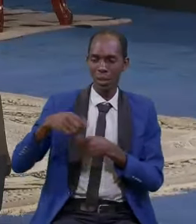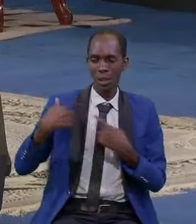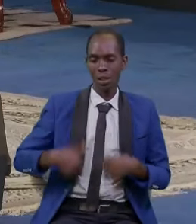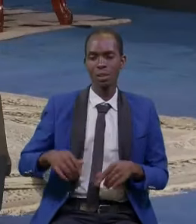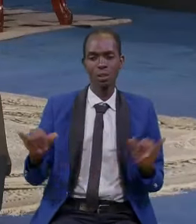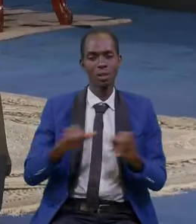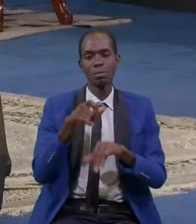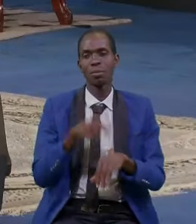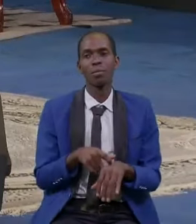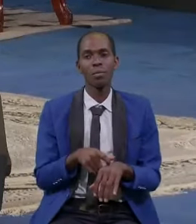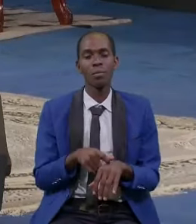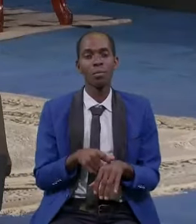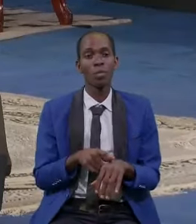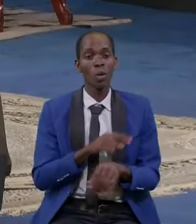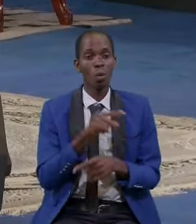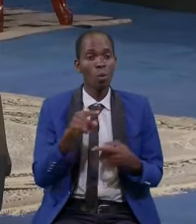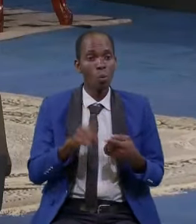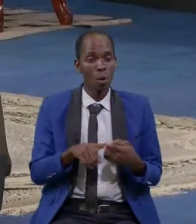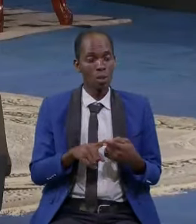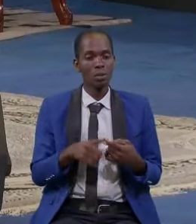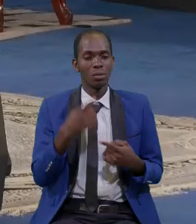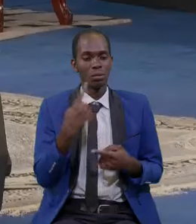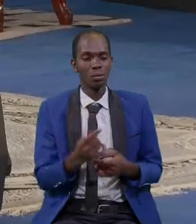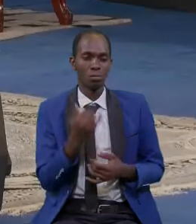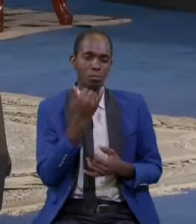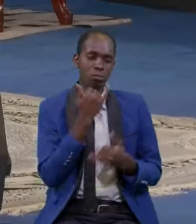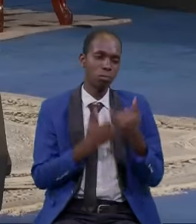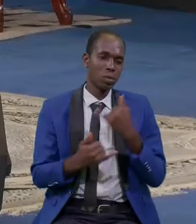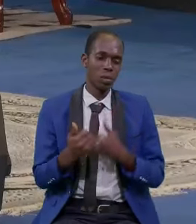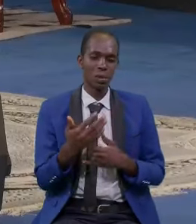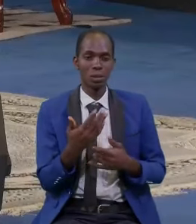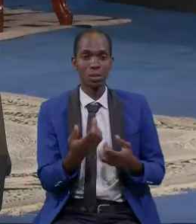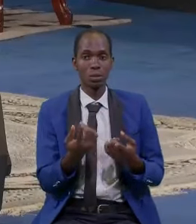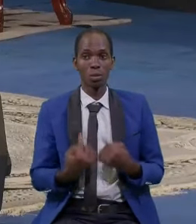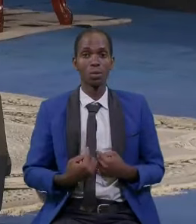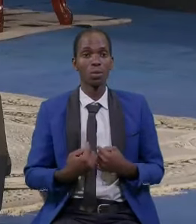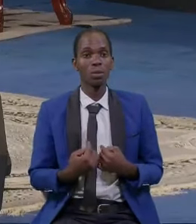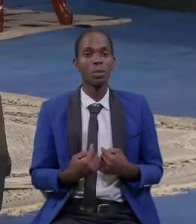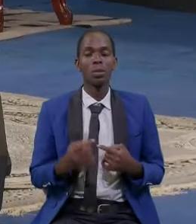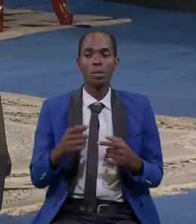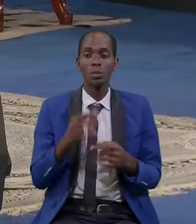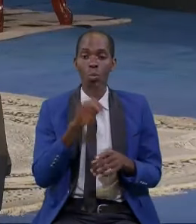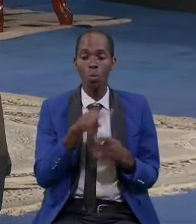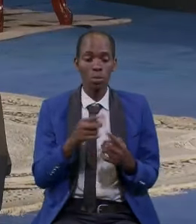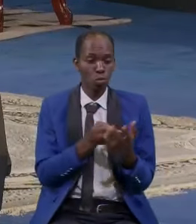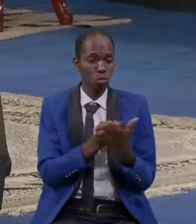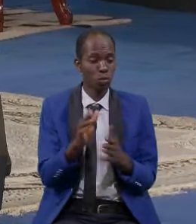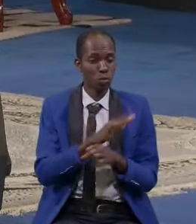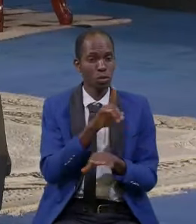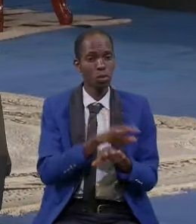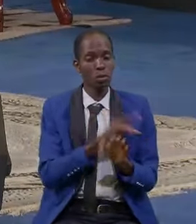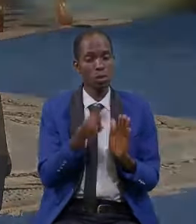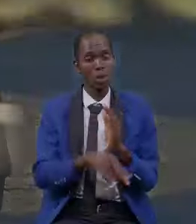When sincerity comes in, hypocrisy goes out. Pretense goes